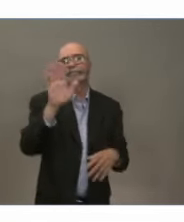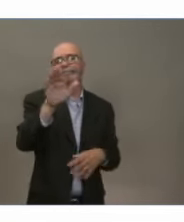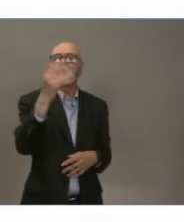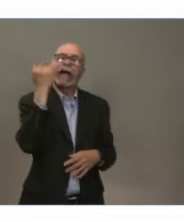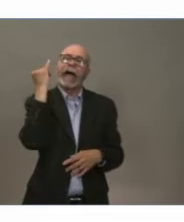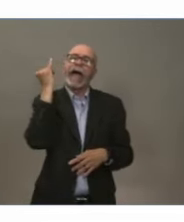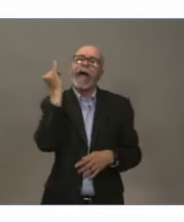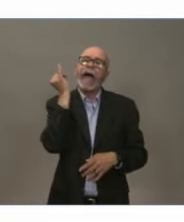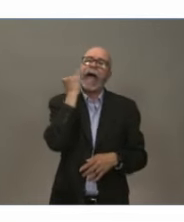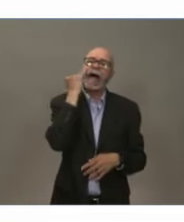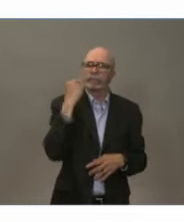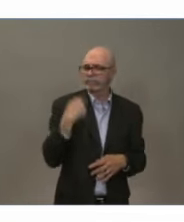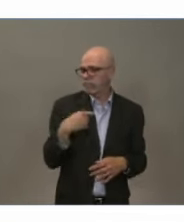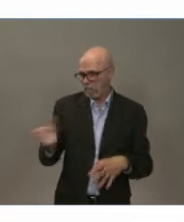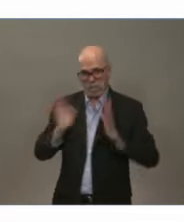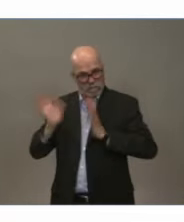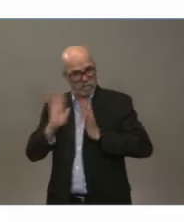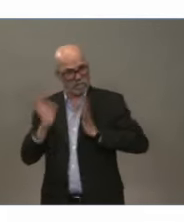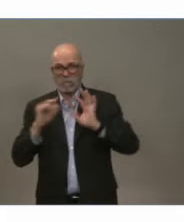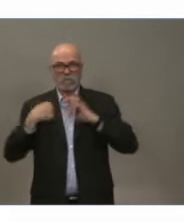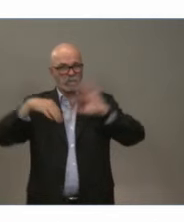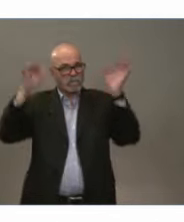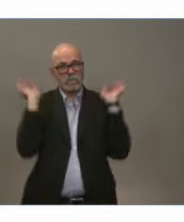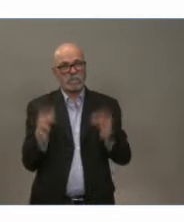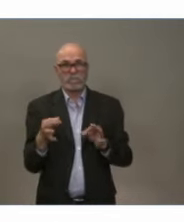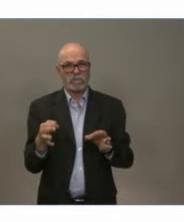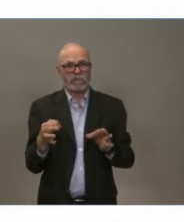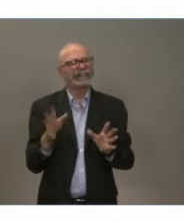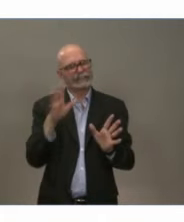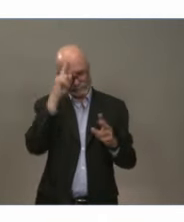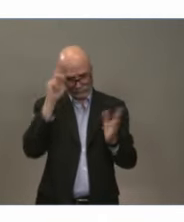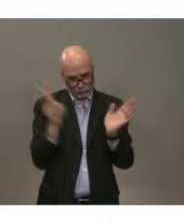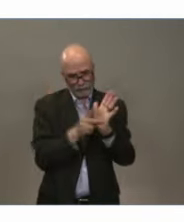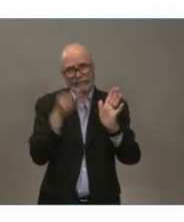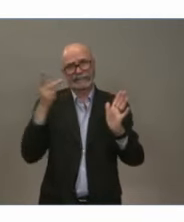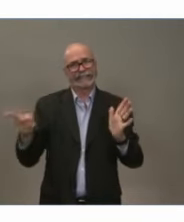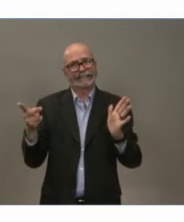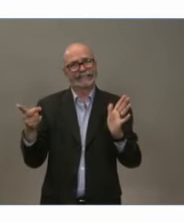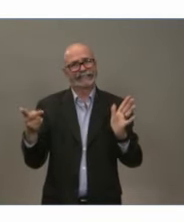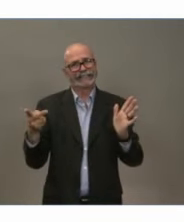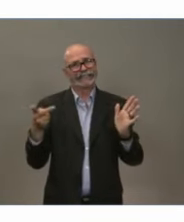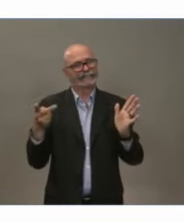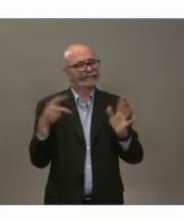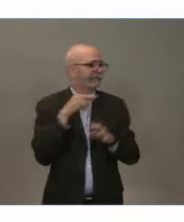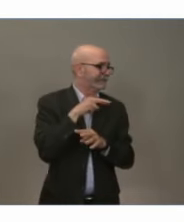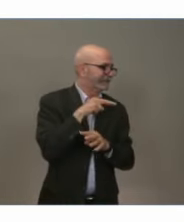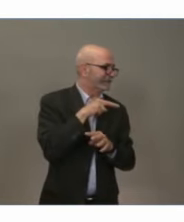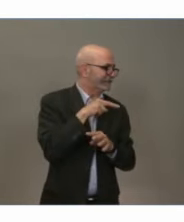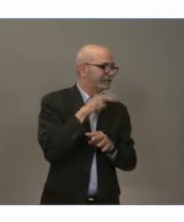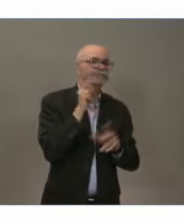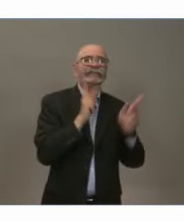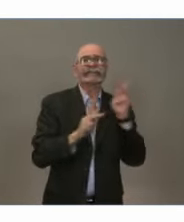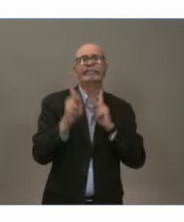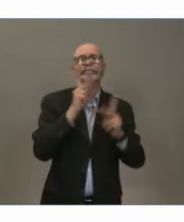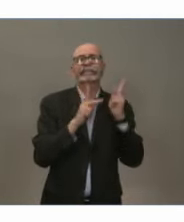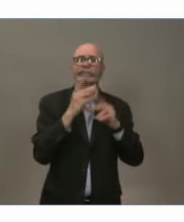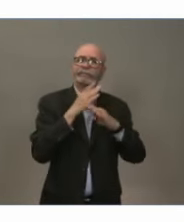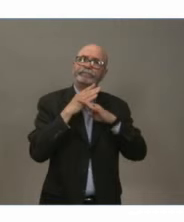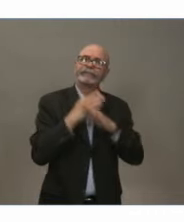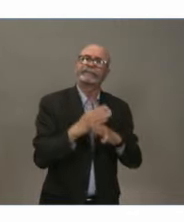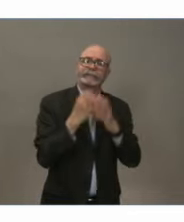your community and be concerned about vulnerable people in your community, because everything you're doing to protect, to